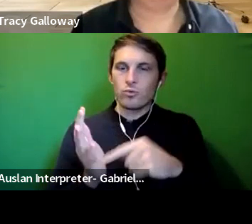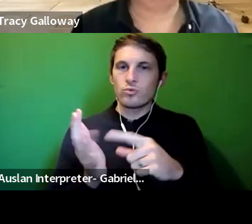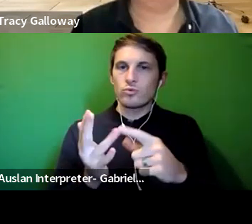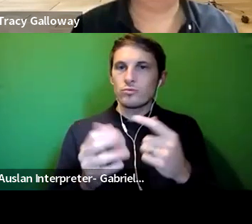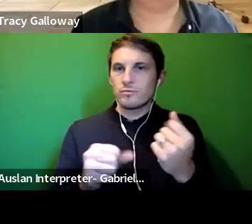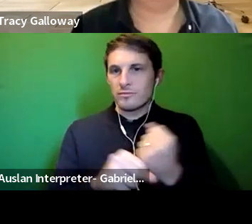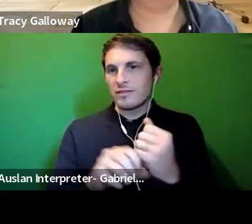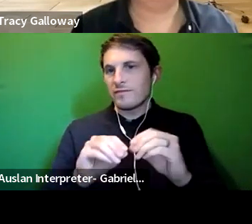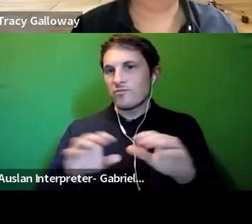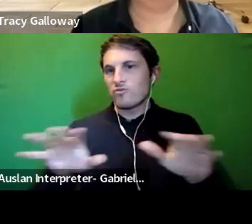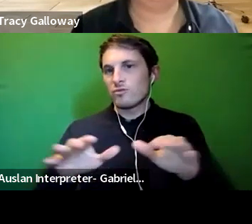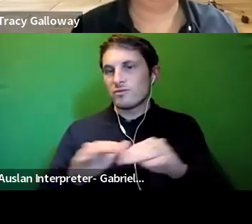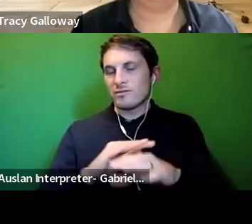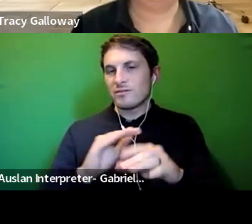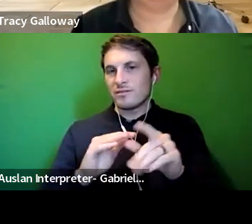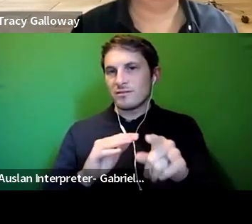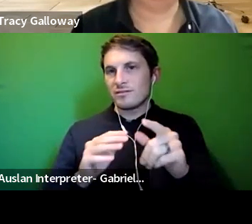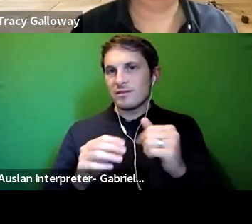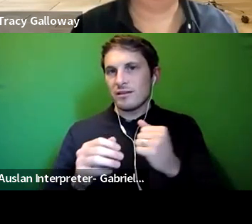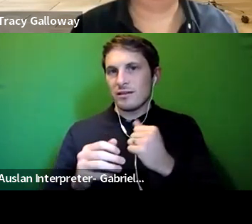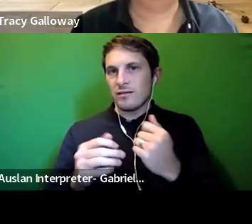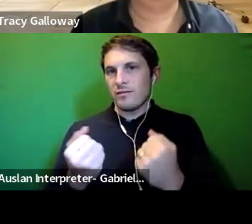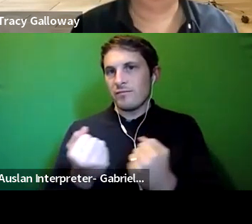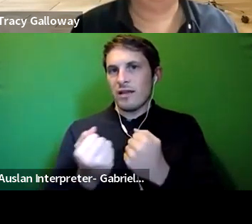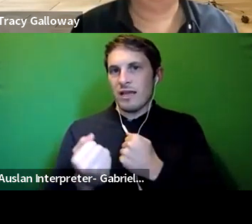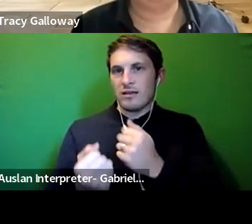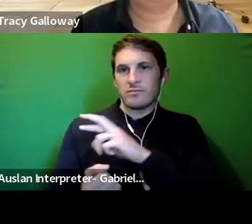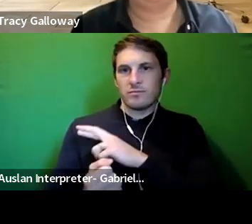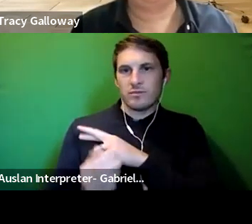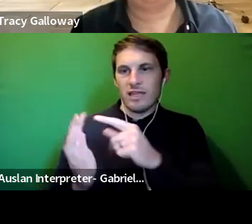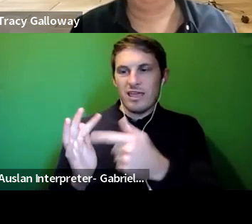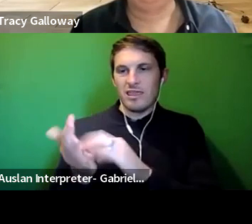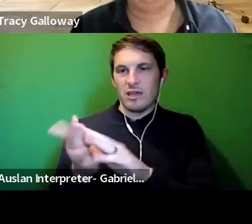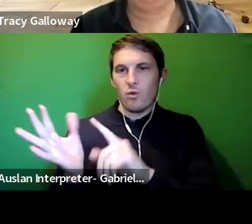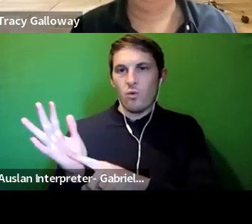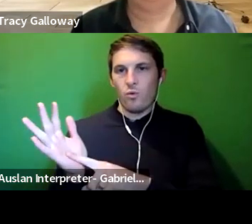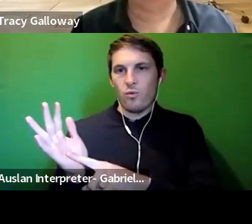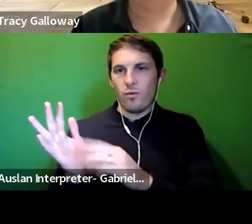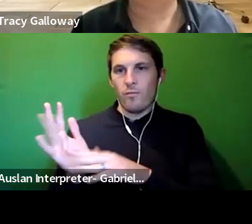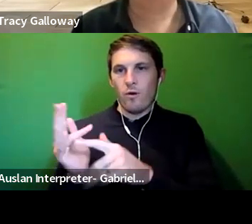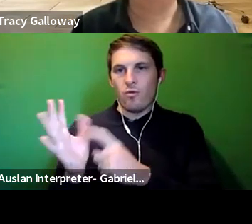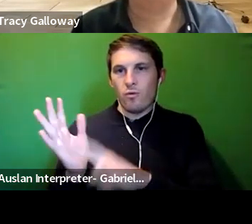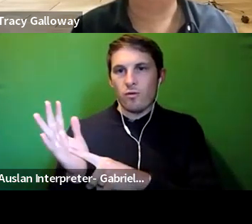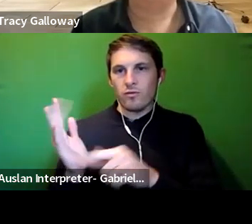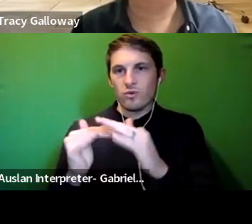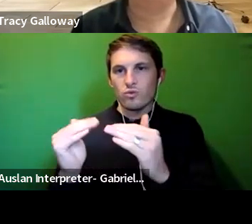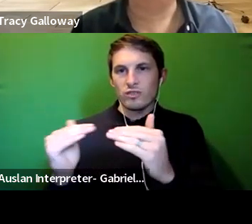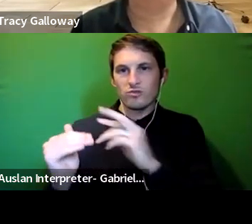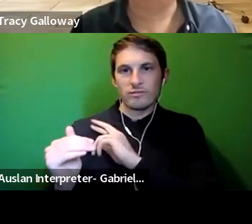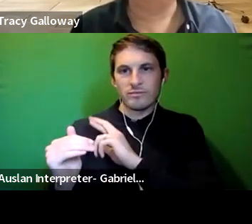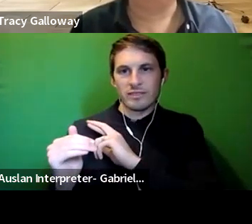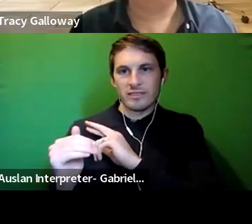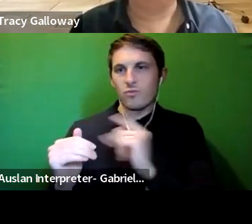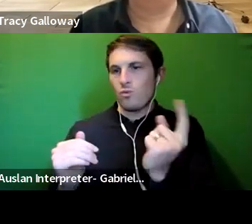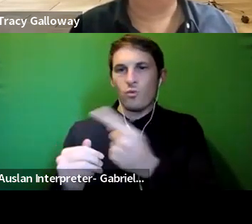to really our sector and our responsibility? I'm going to go back to the ethical and the moral and the social justice responsibility on all of our